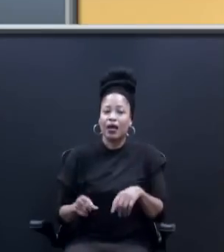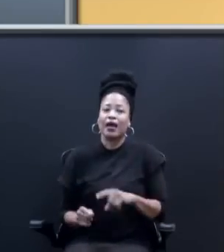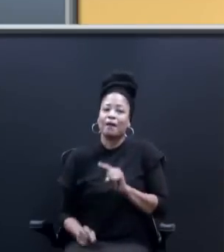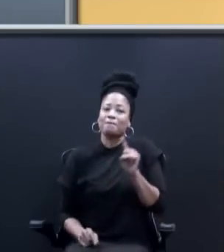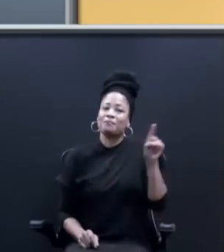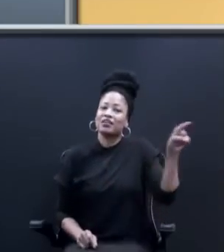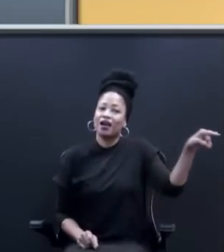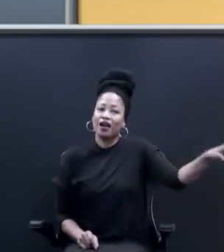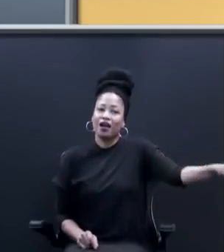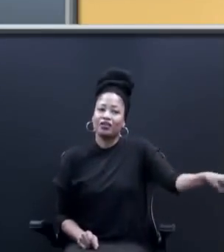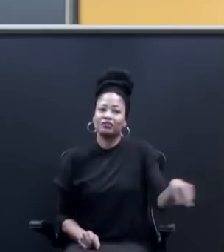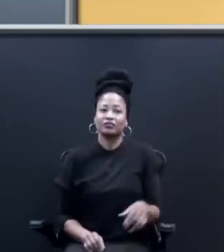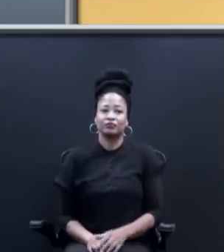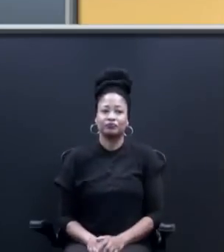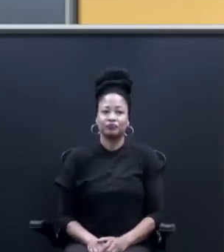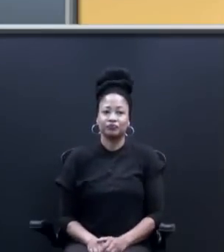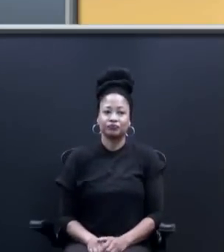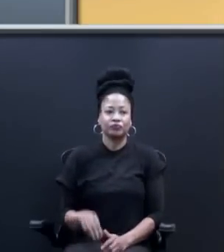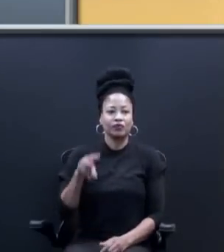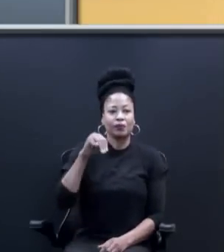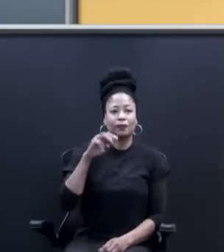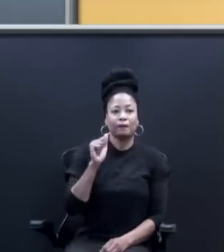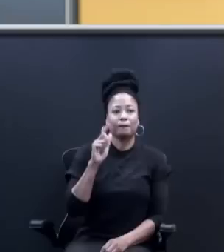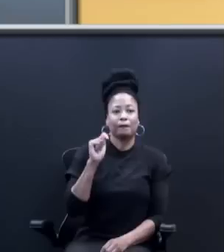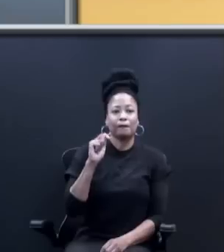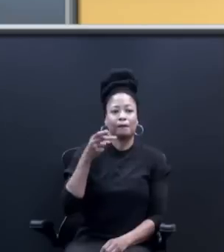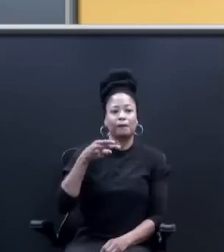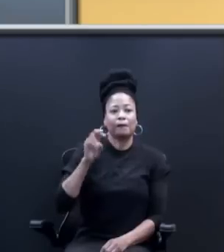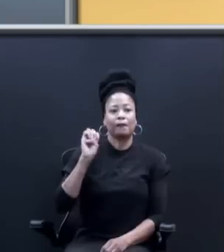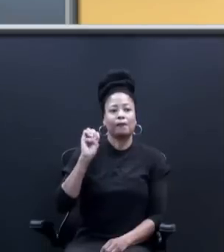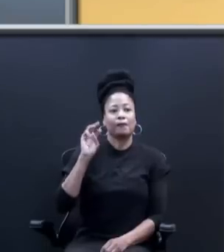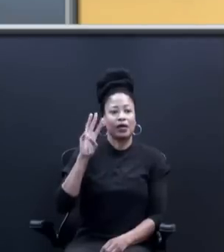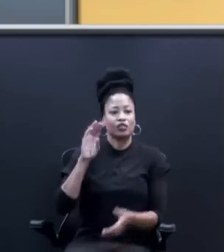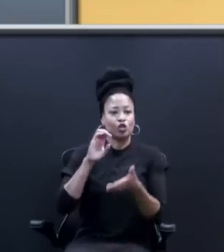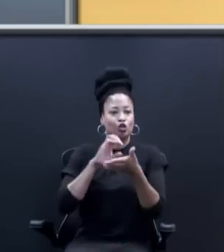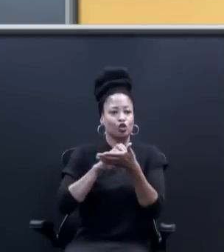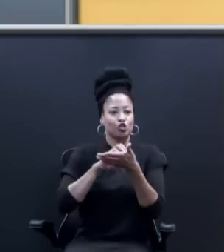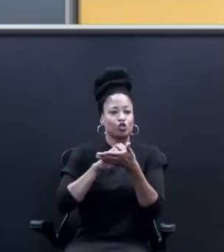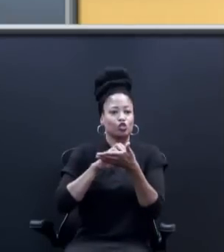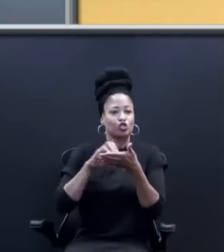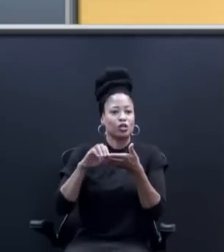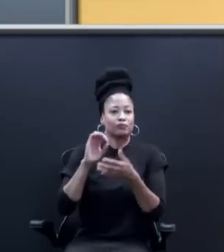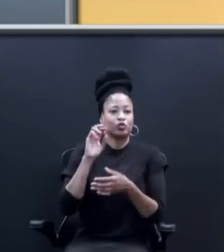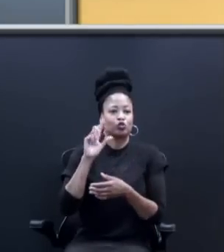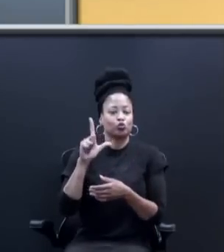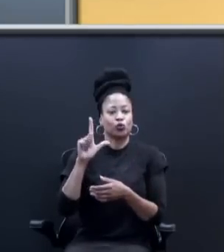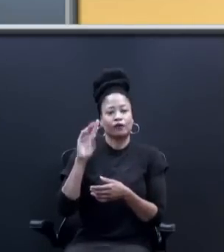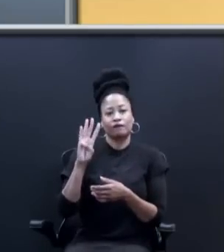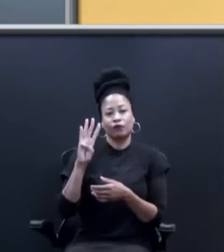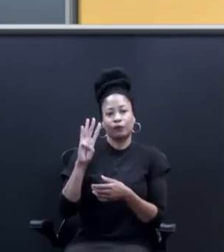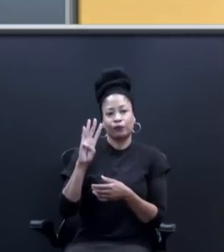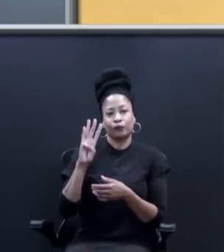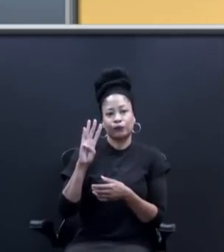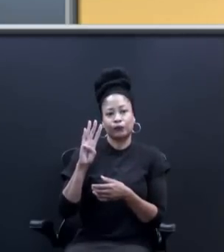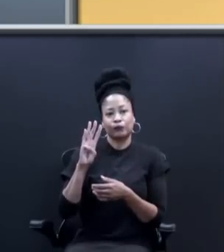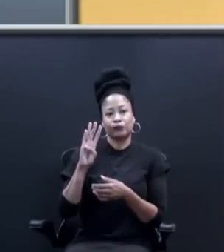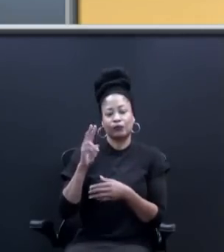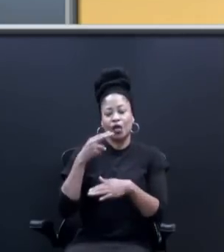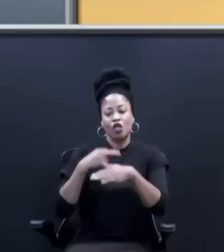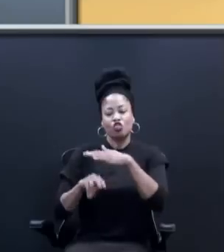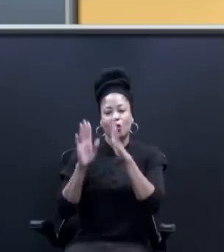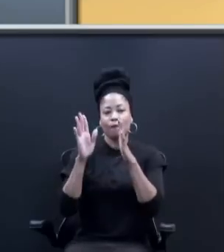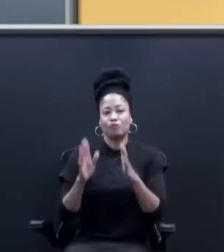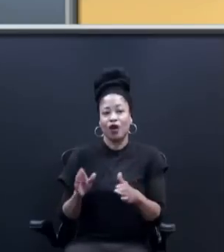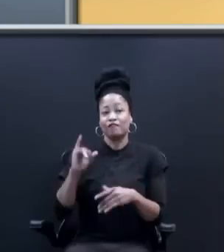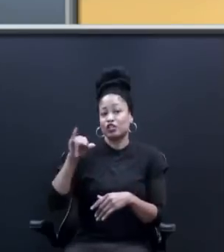Because the prophet Joel told you about it. In fact, all of the